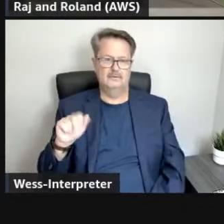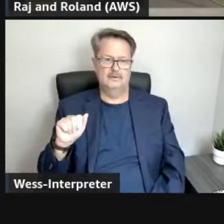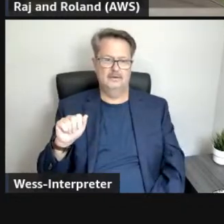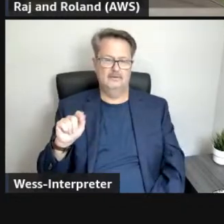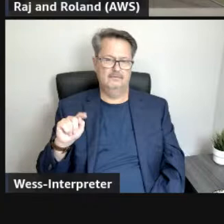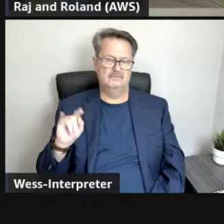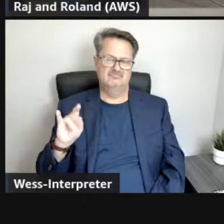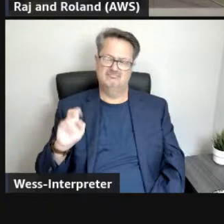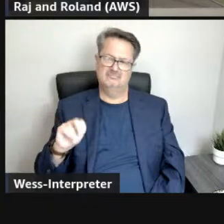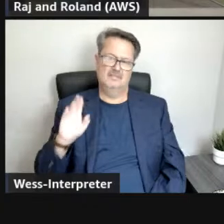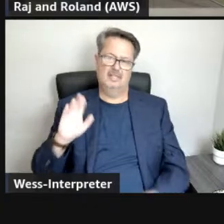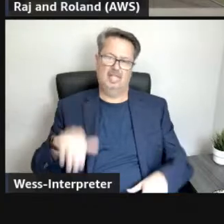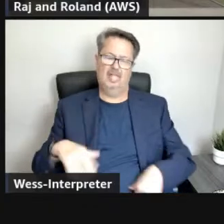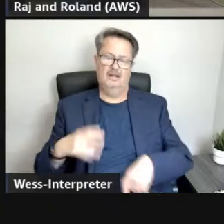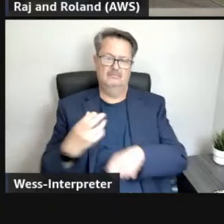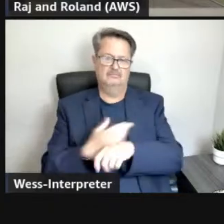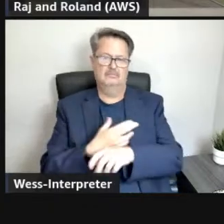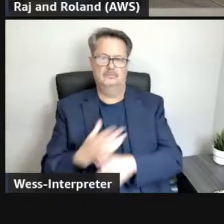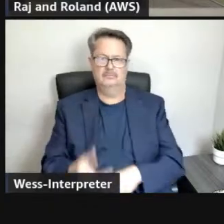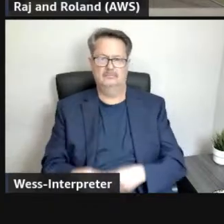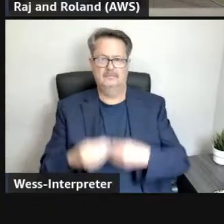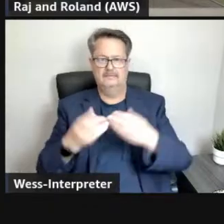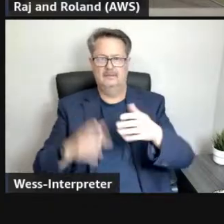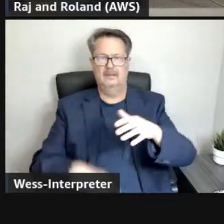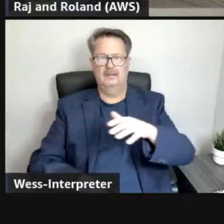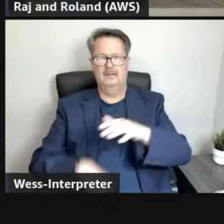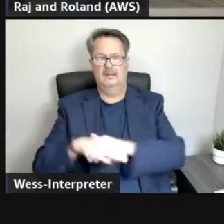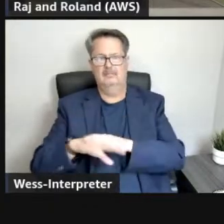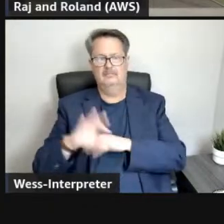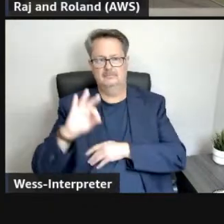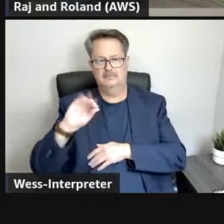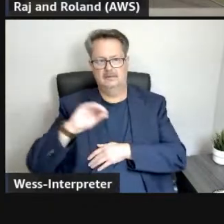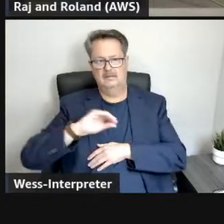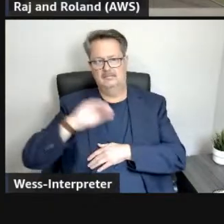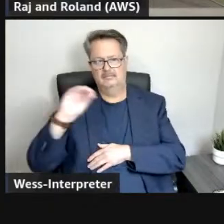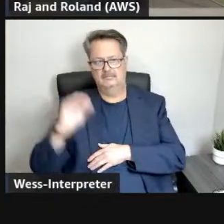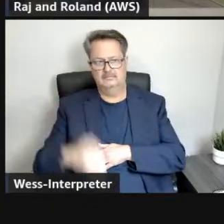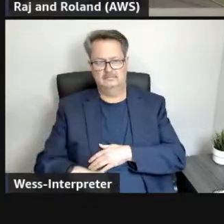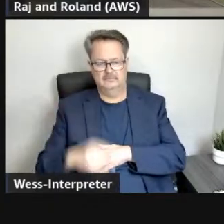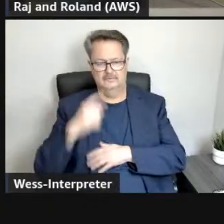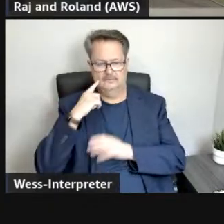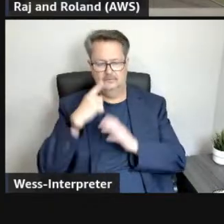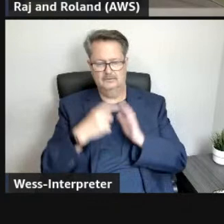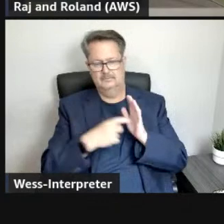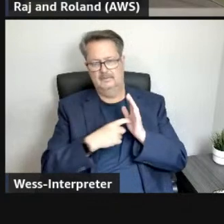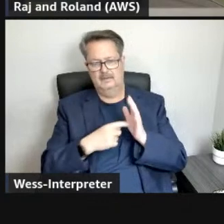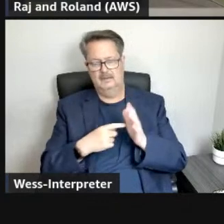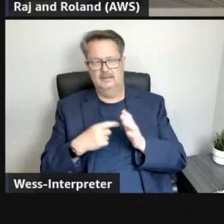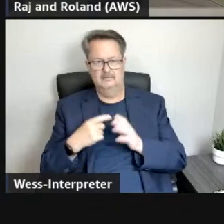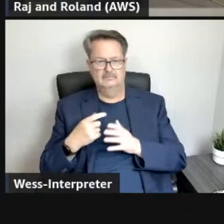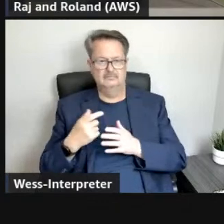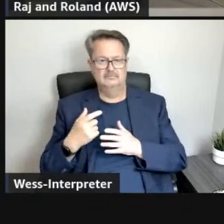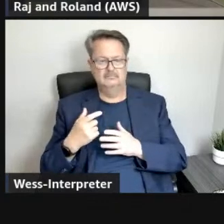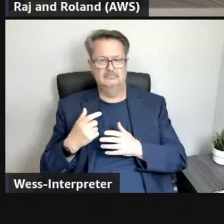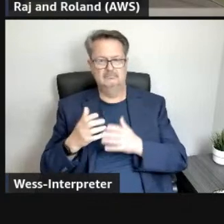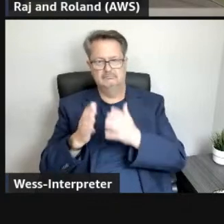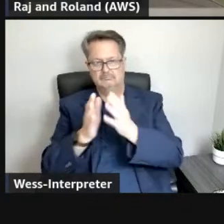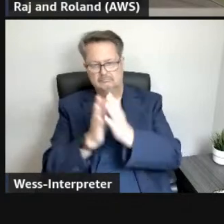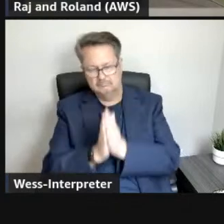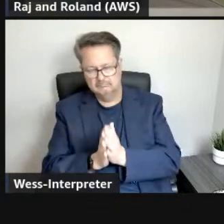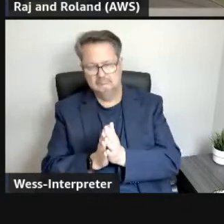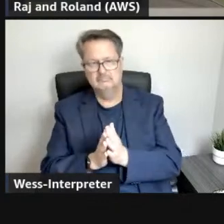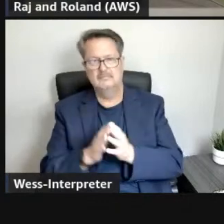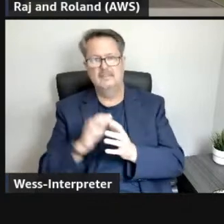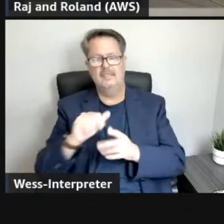we provide to you with up to 90% discount over on-demand instances. And AWS Graviton processors are custom built